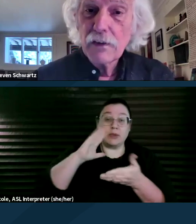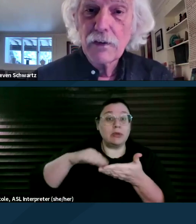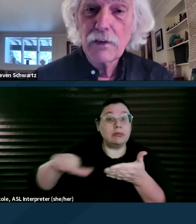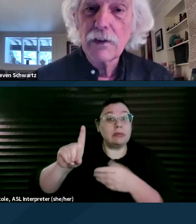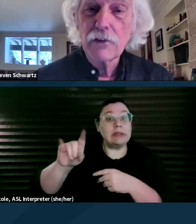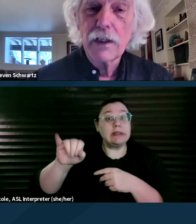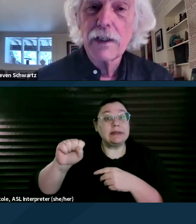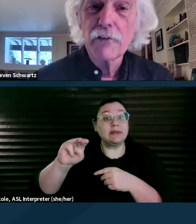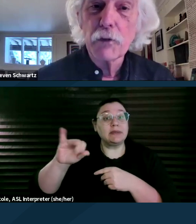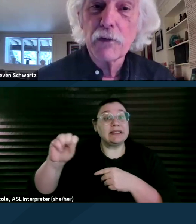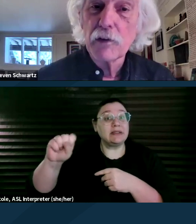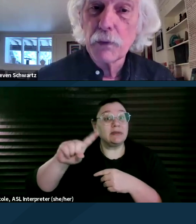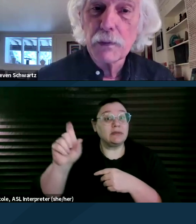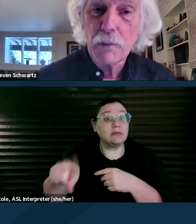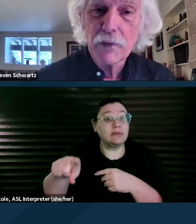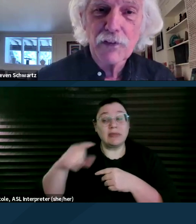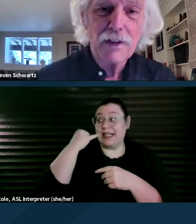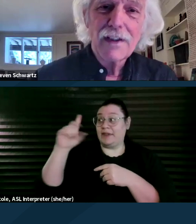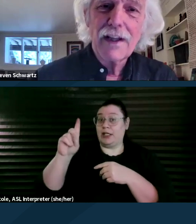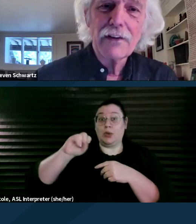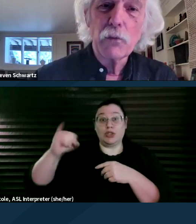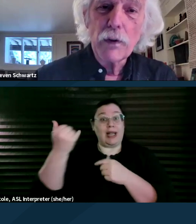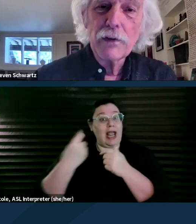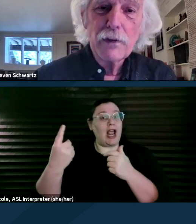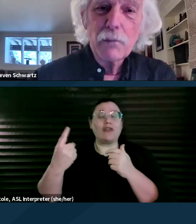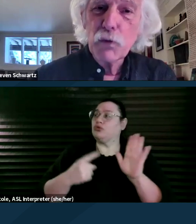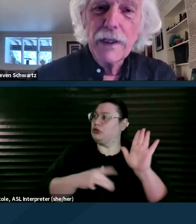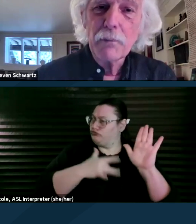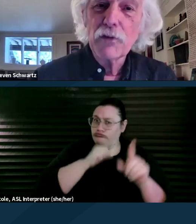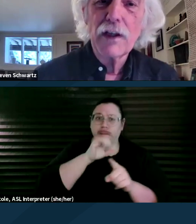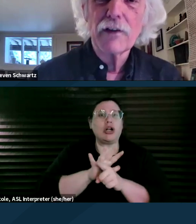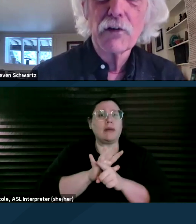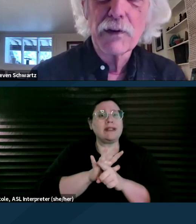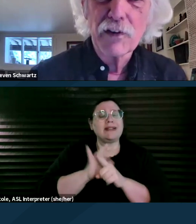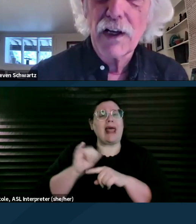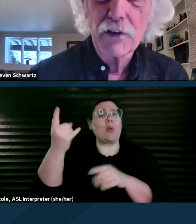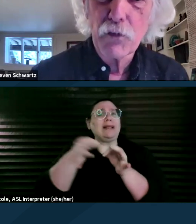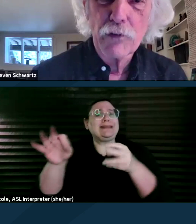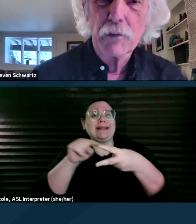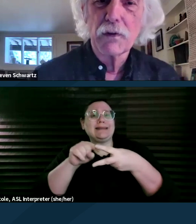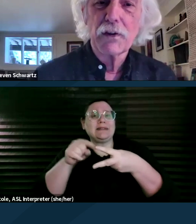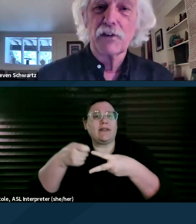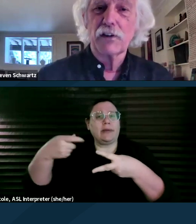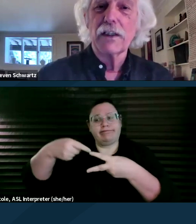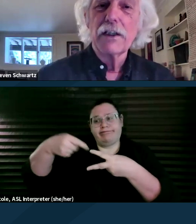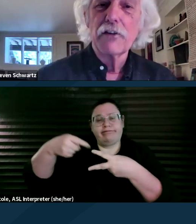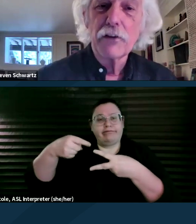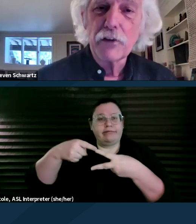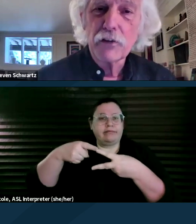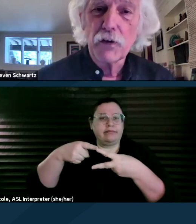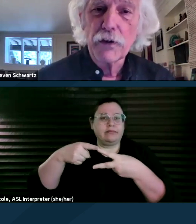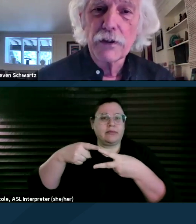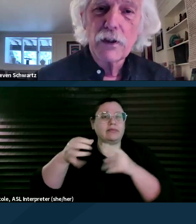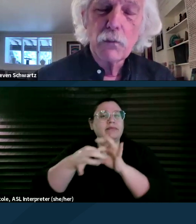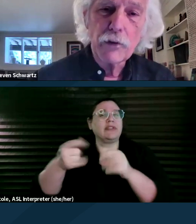If DOJ and everyone simply promised that the one preamble sentence, which is not enforceable concerning